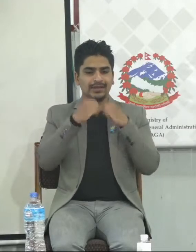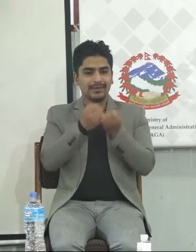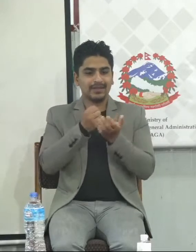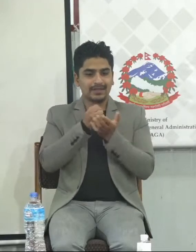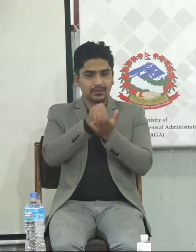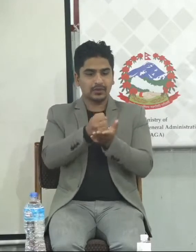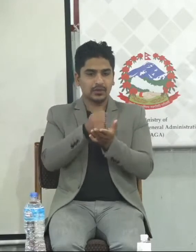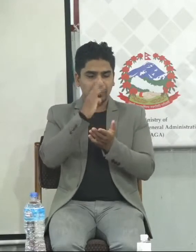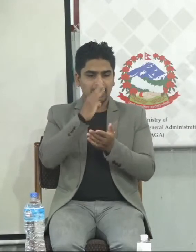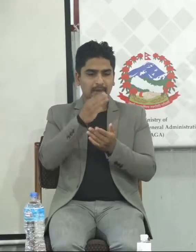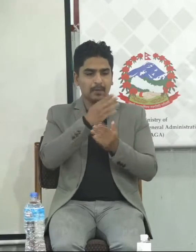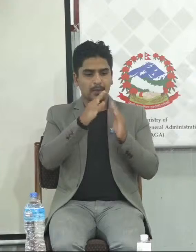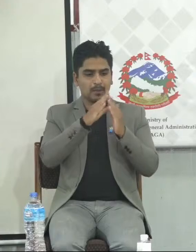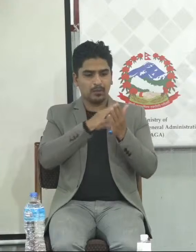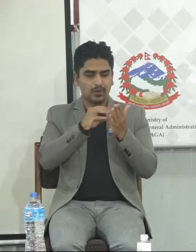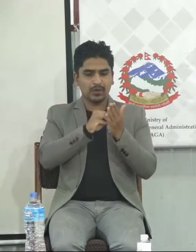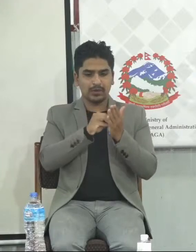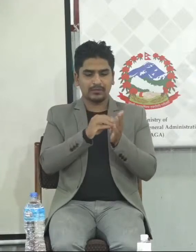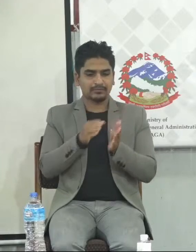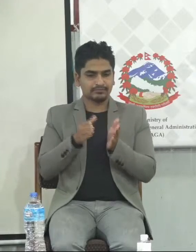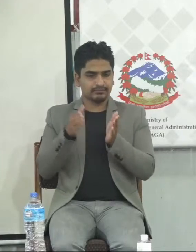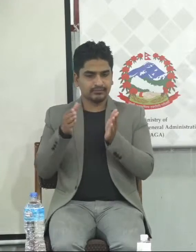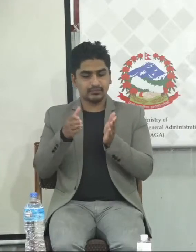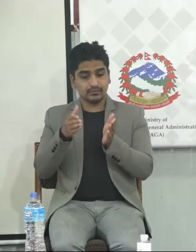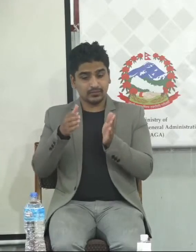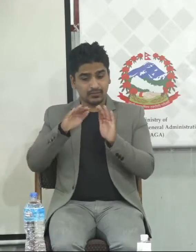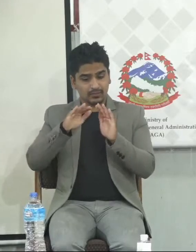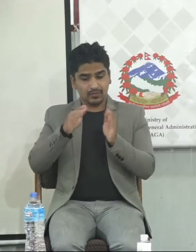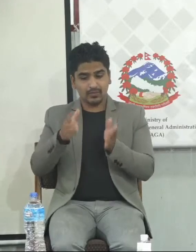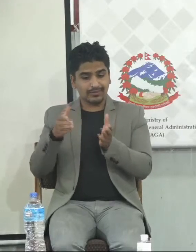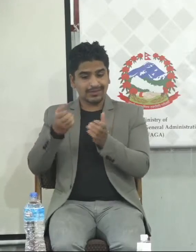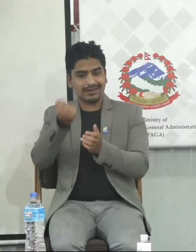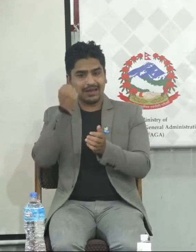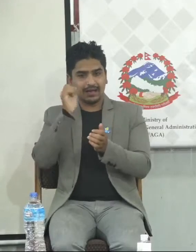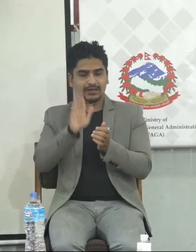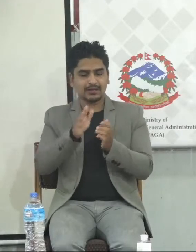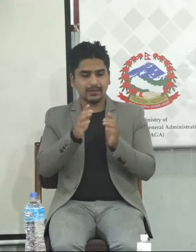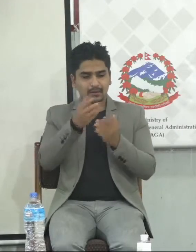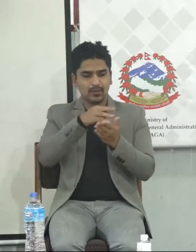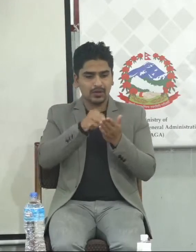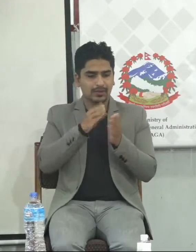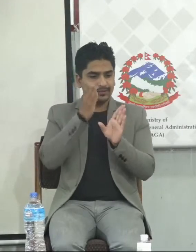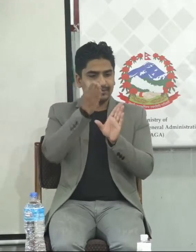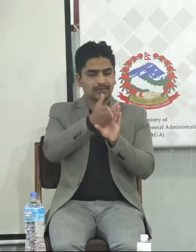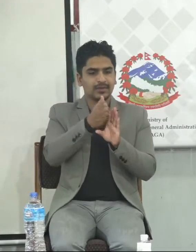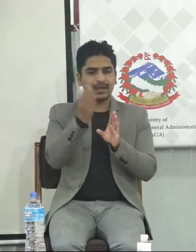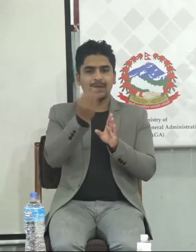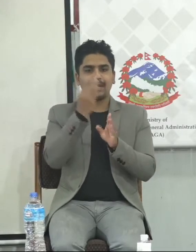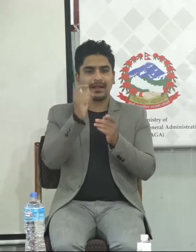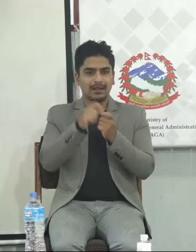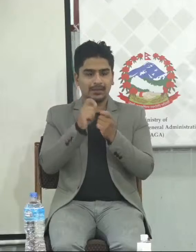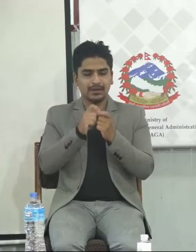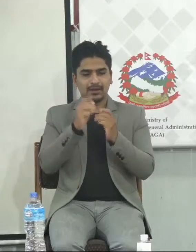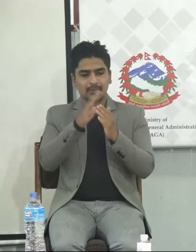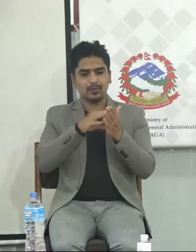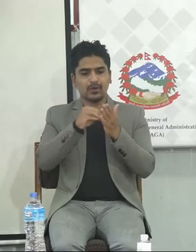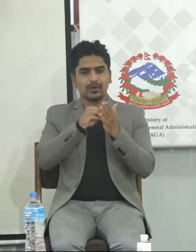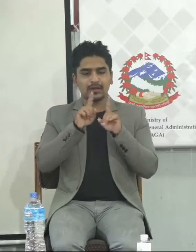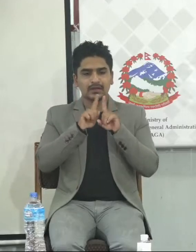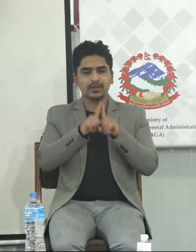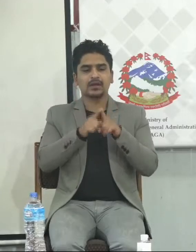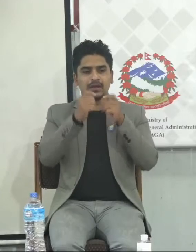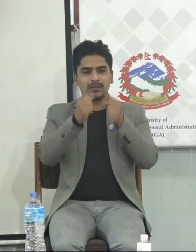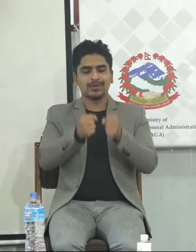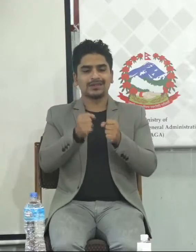the family, linking with them, family reintegration, supporting to the family reintegration or meditation, that